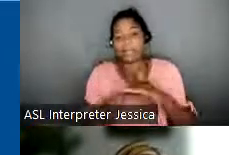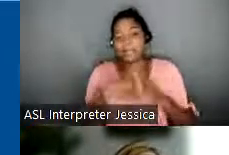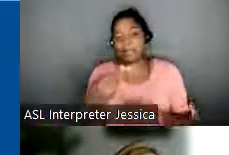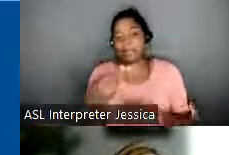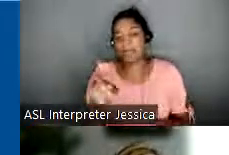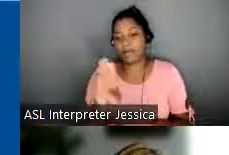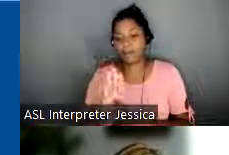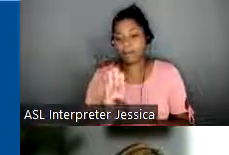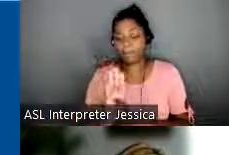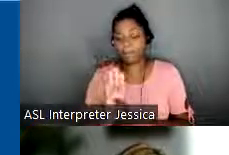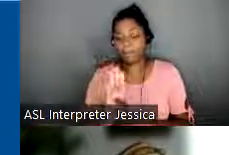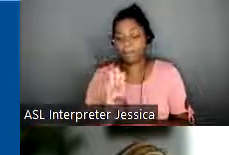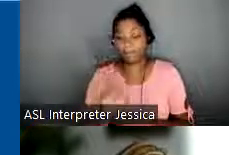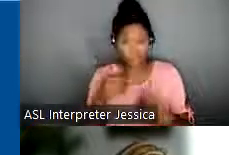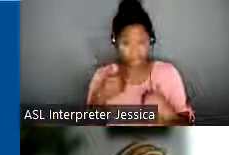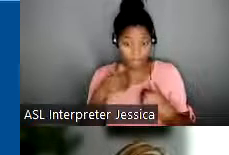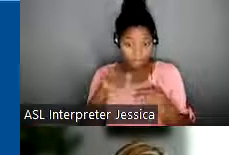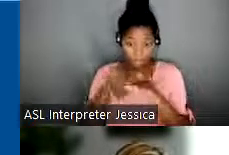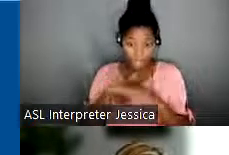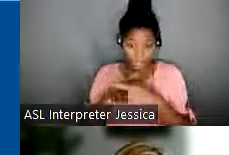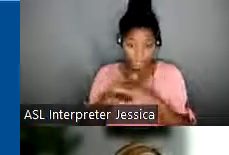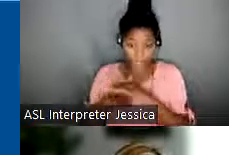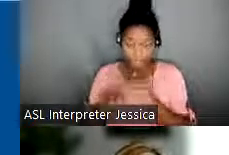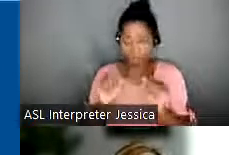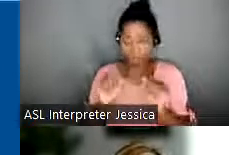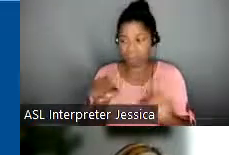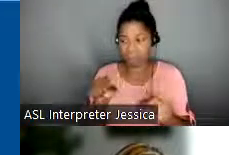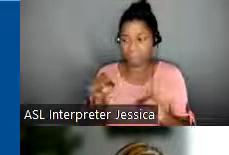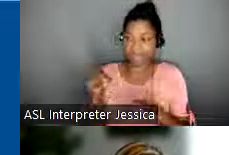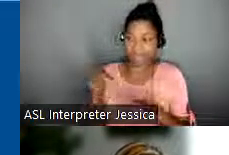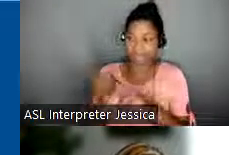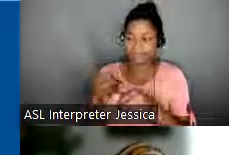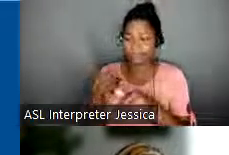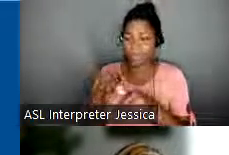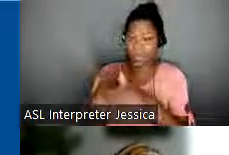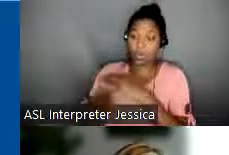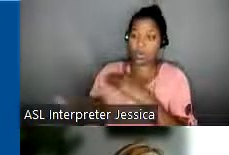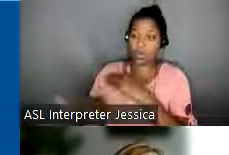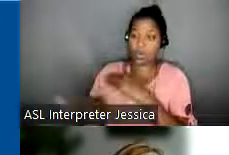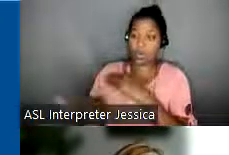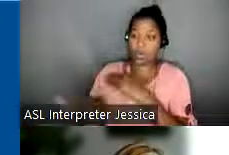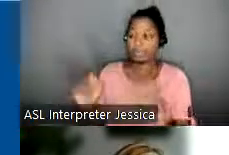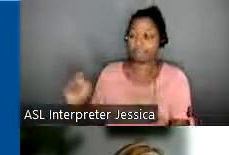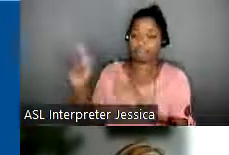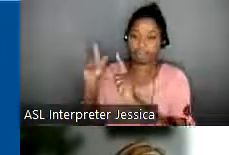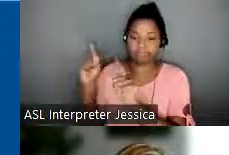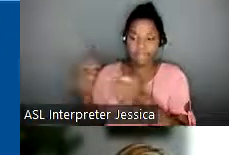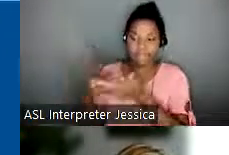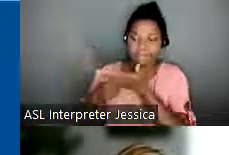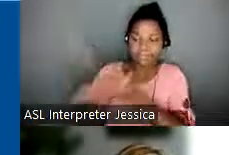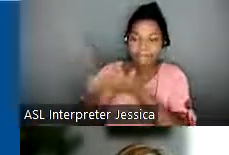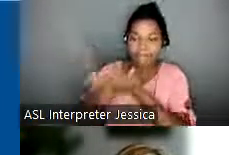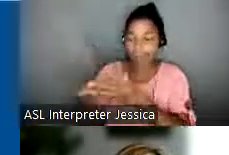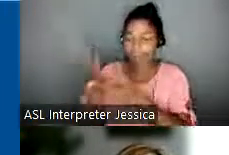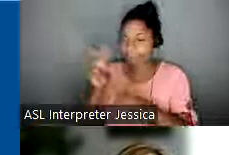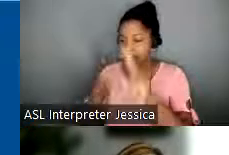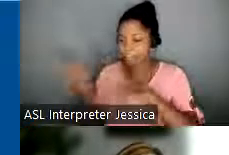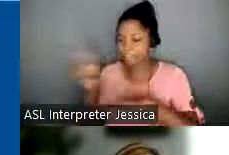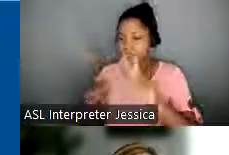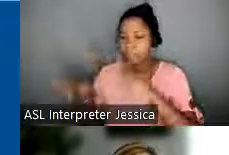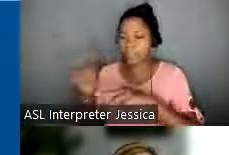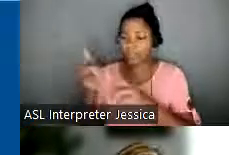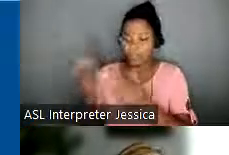So once you have access, you can go online and become part of the discussion forum, look at